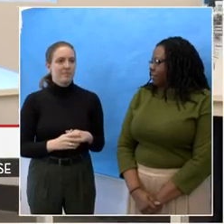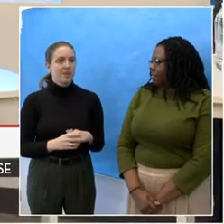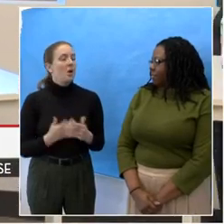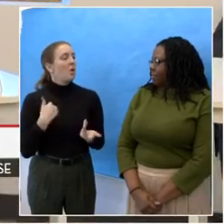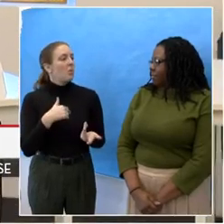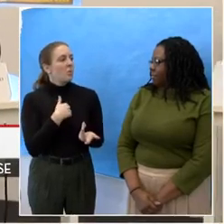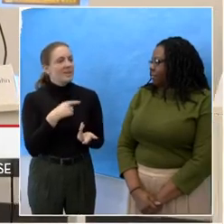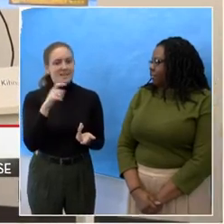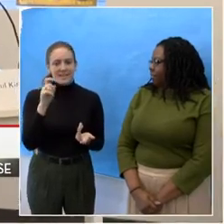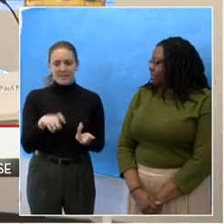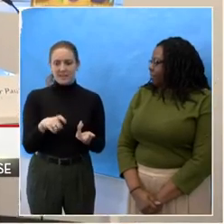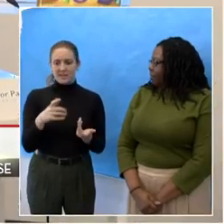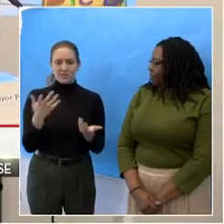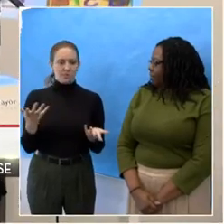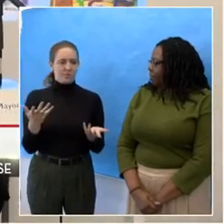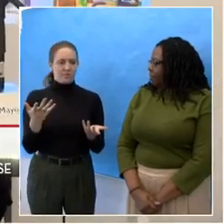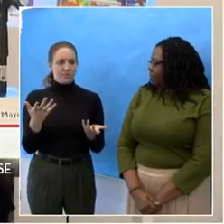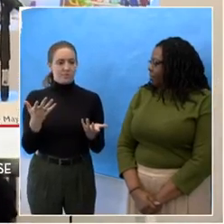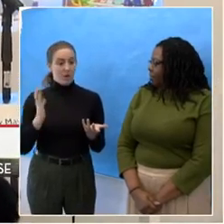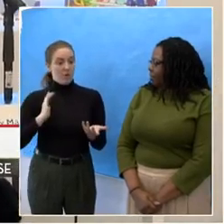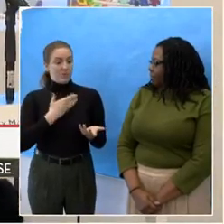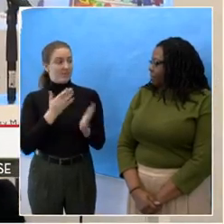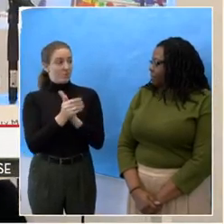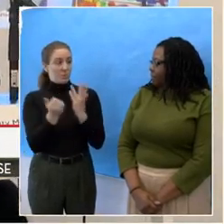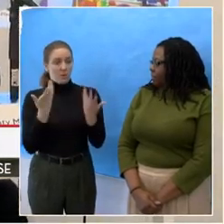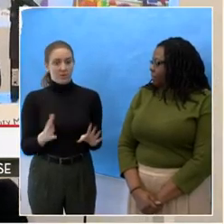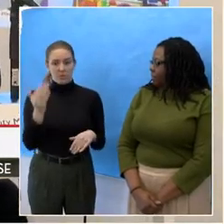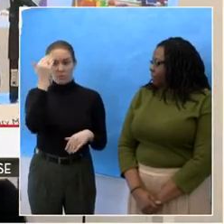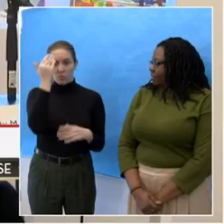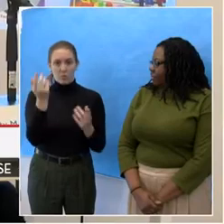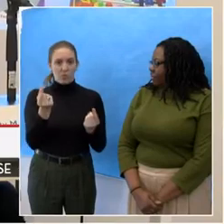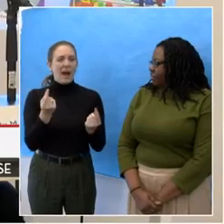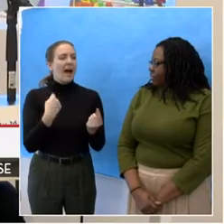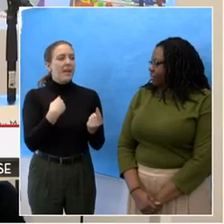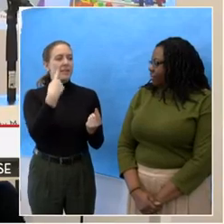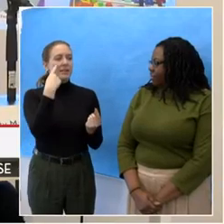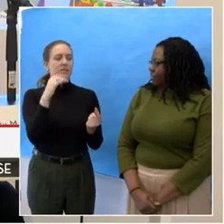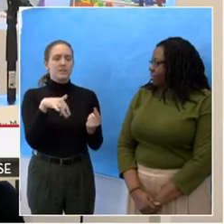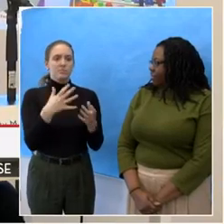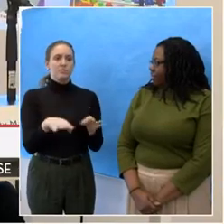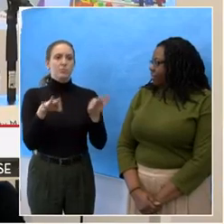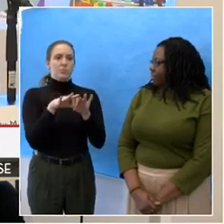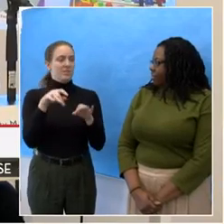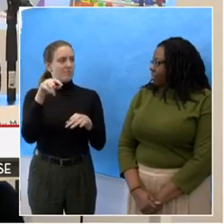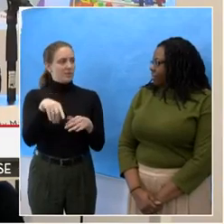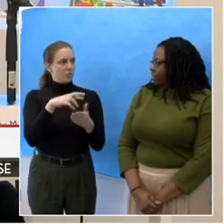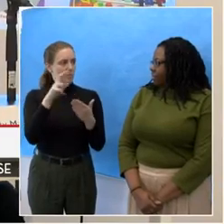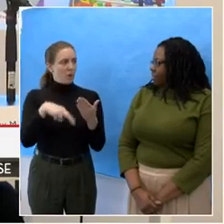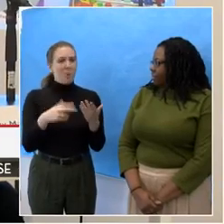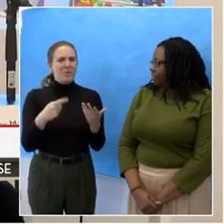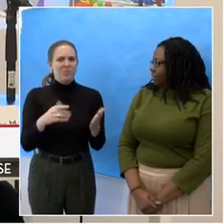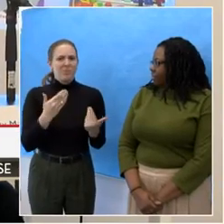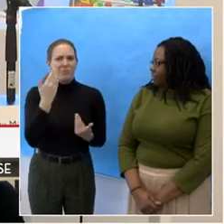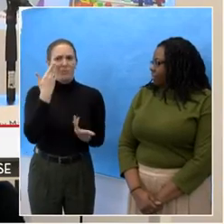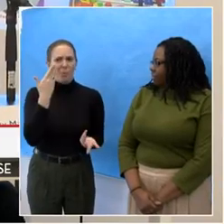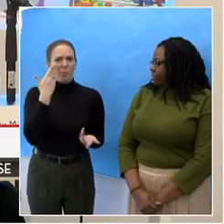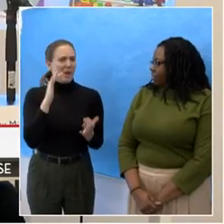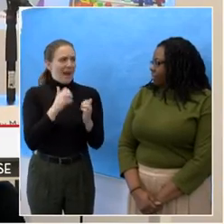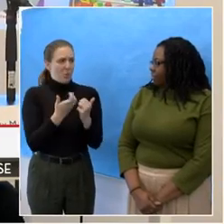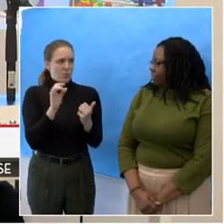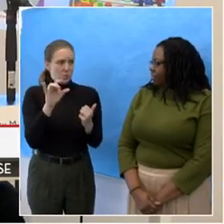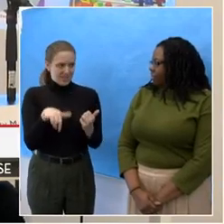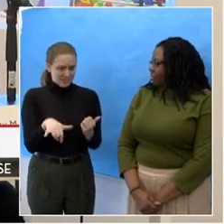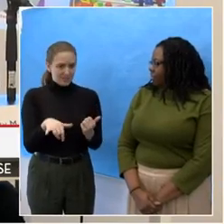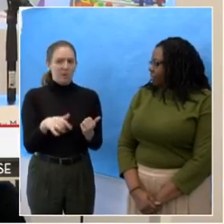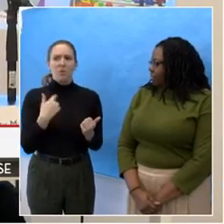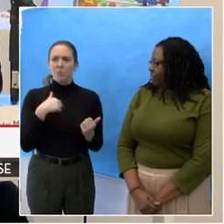we already know how to do. And this is one of the core insights, I think, from this report. We know how to do this. We know how